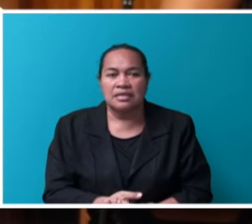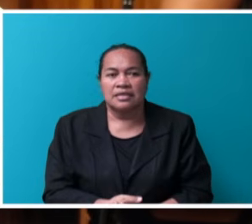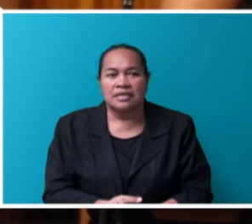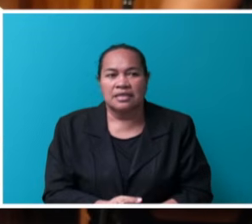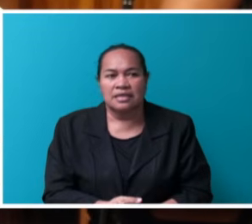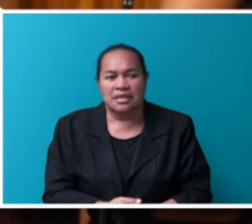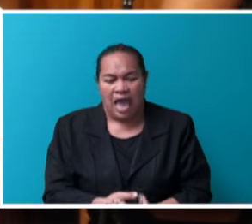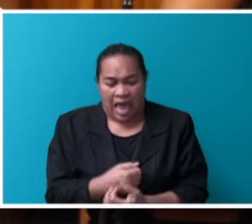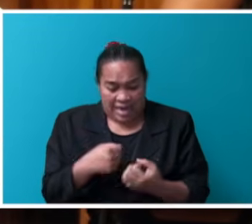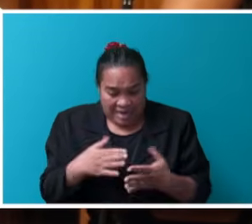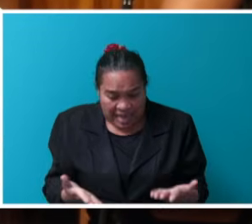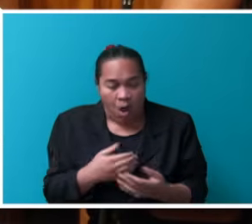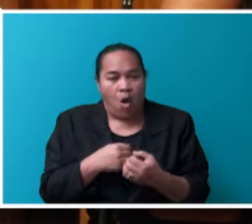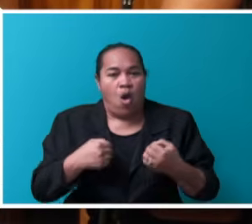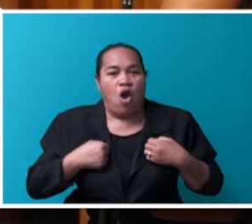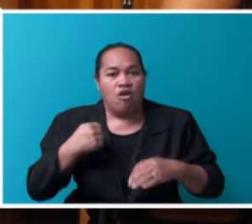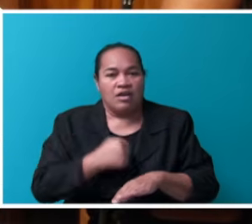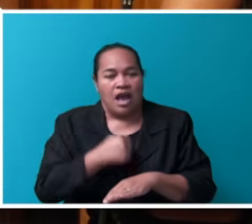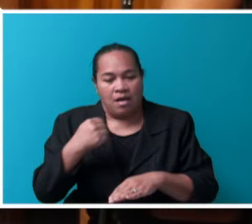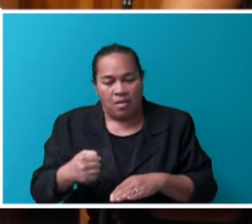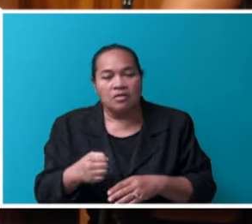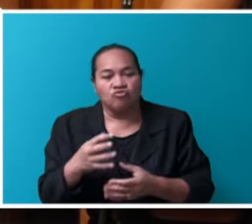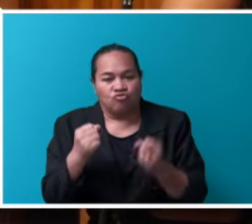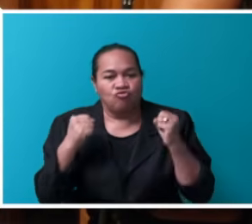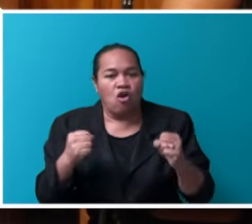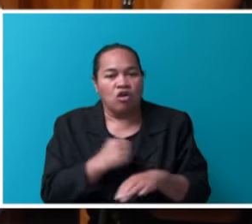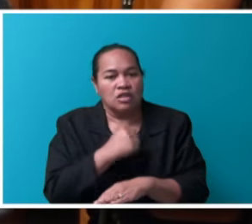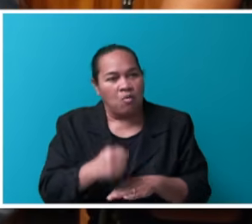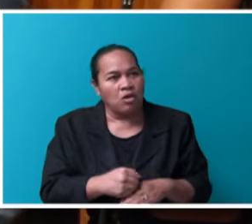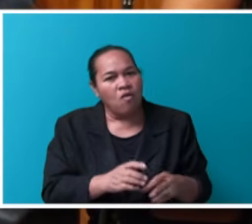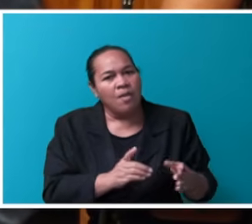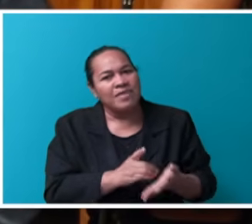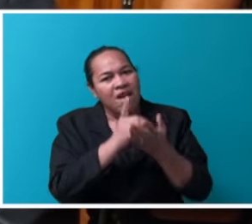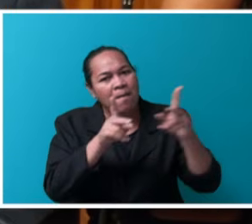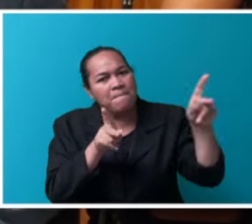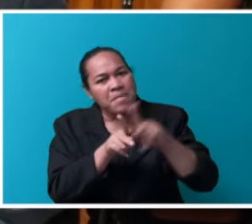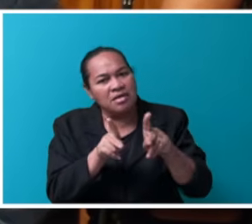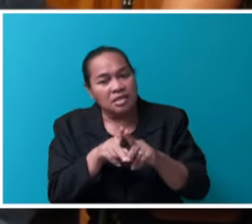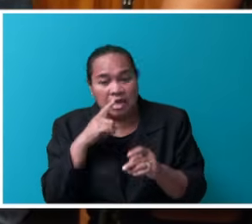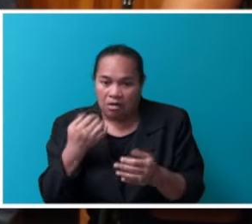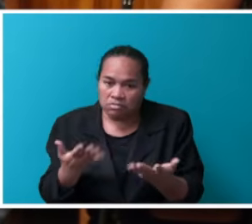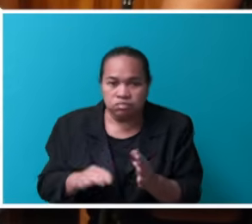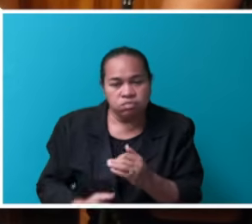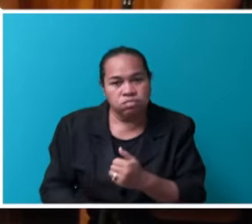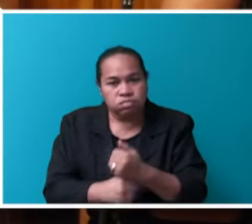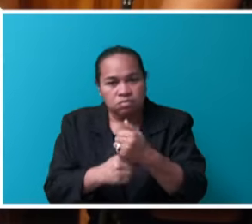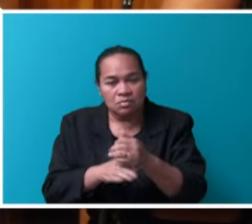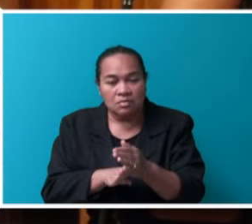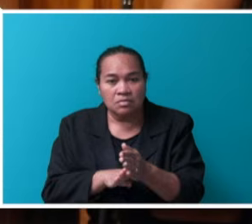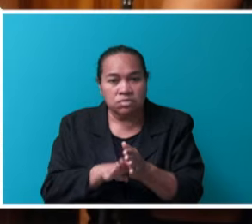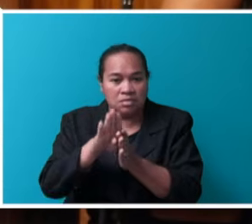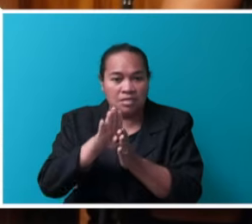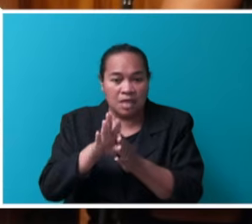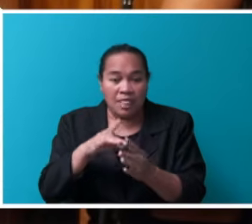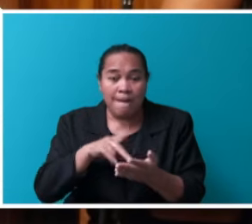our government, the coalition government, secured strong support from our development partners and has accelerated this project. The project is